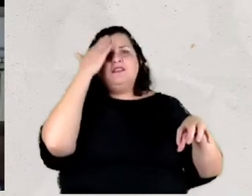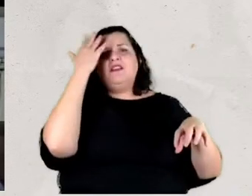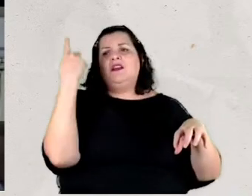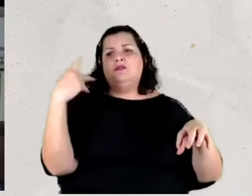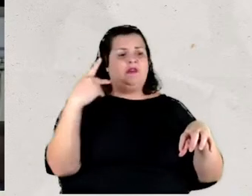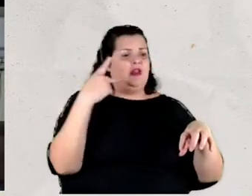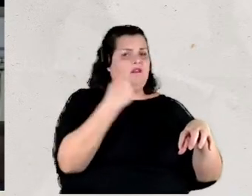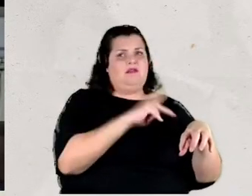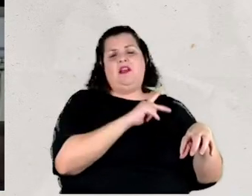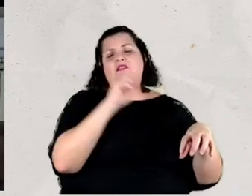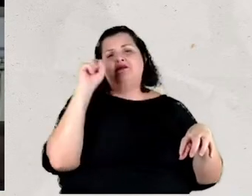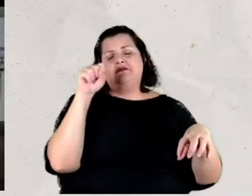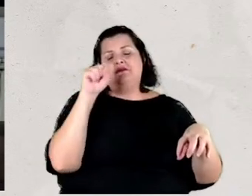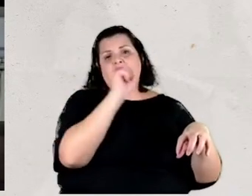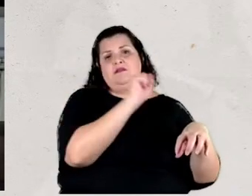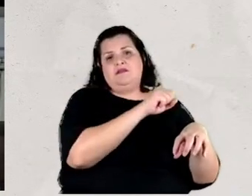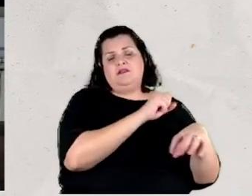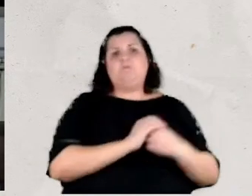peace with. So